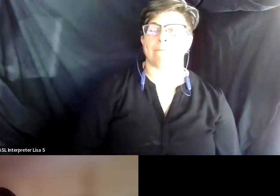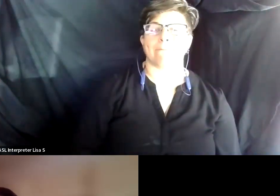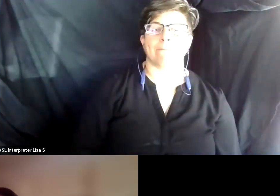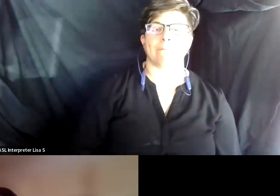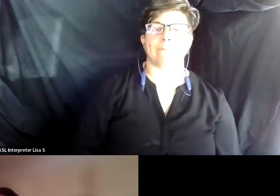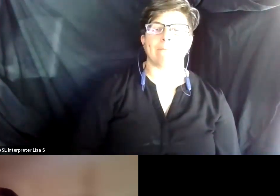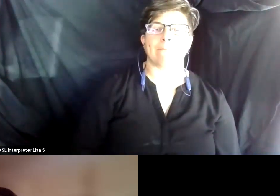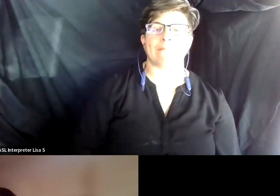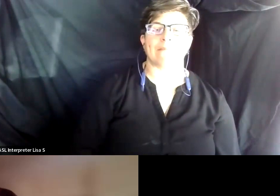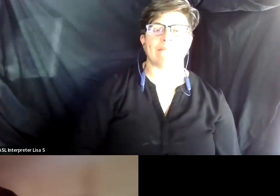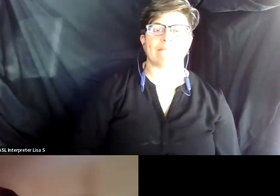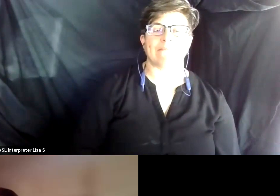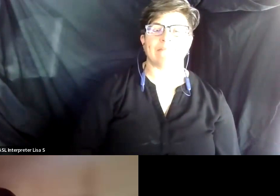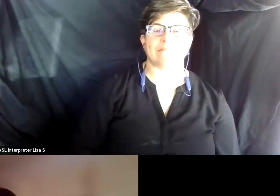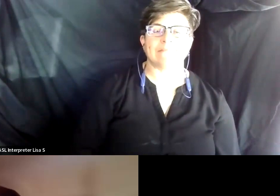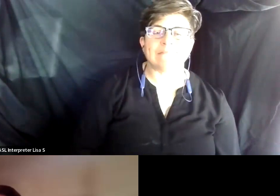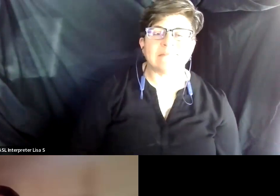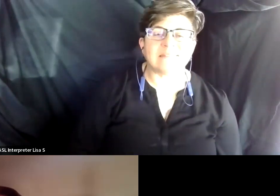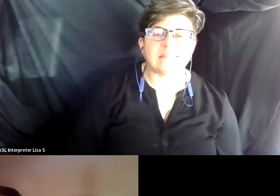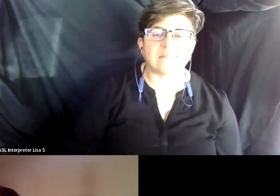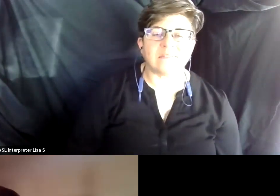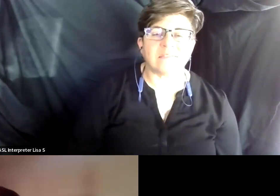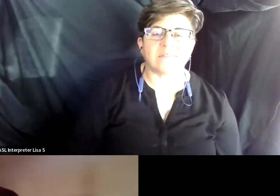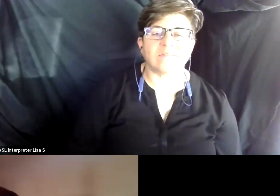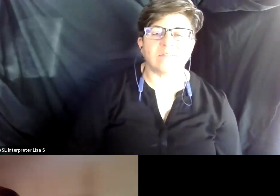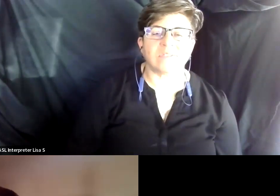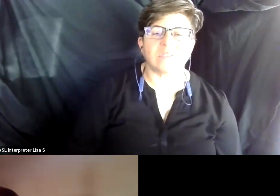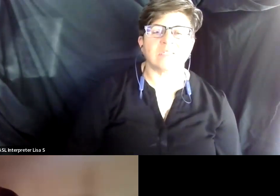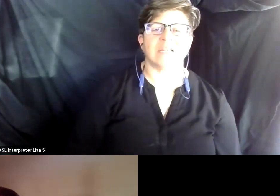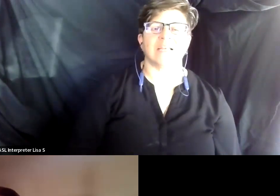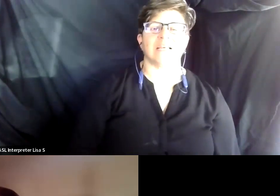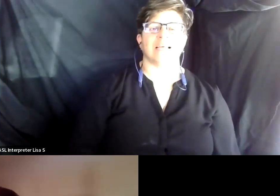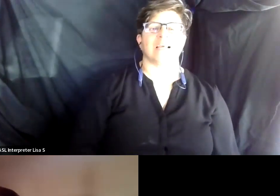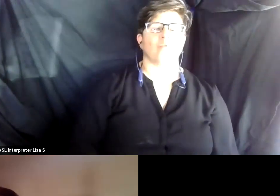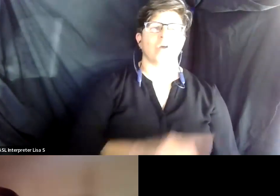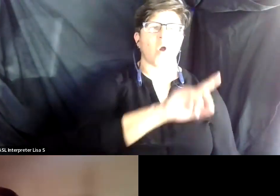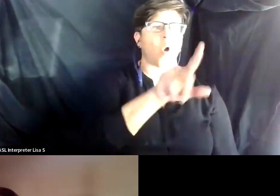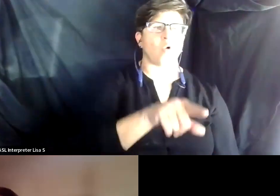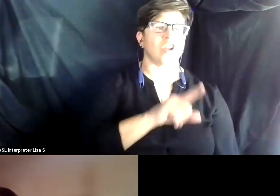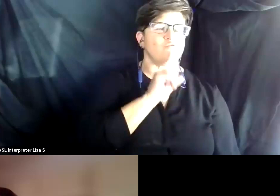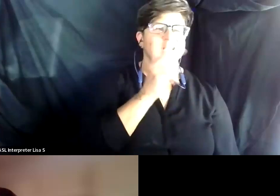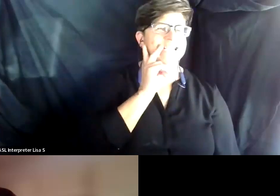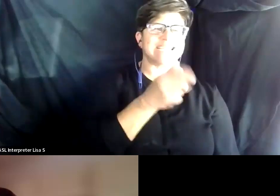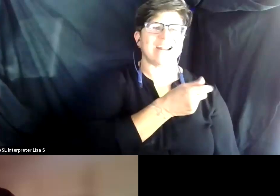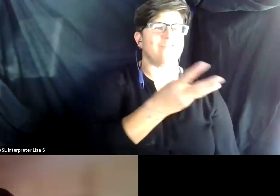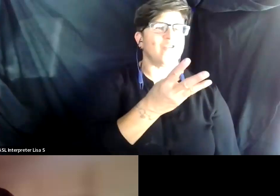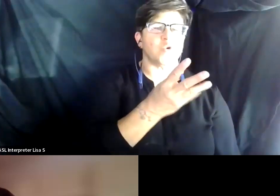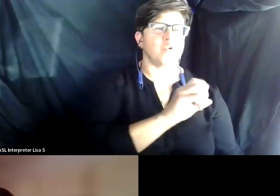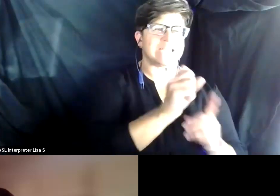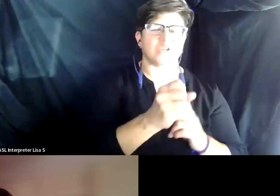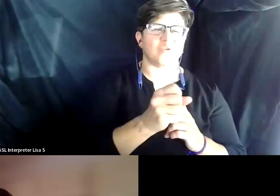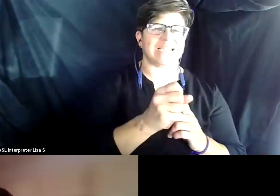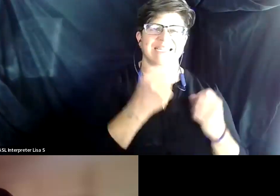I personally encountered only really a few all over the years that I've been doing this. Yeah.